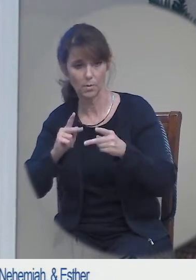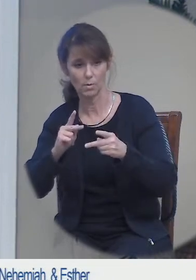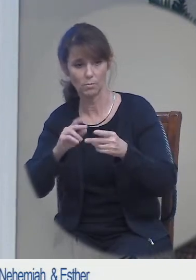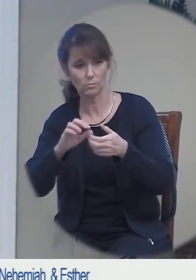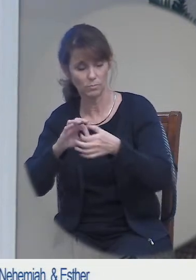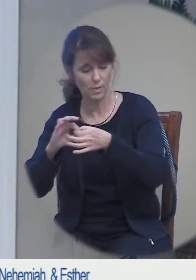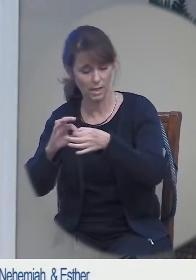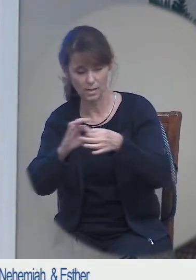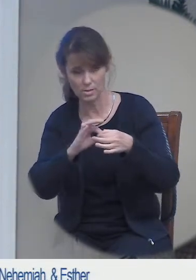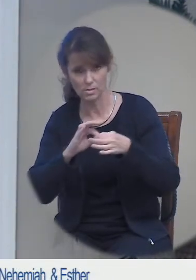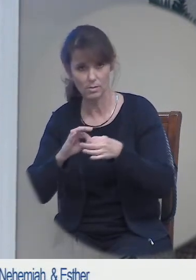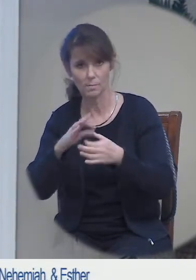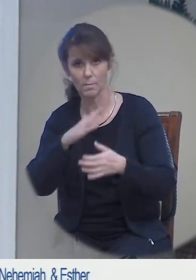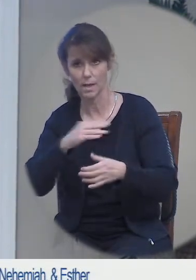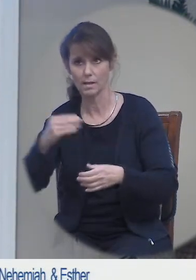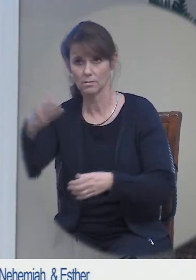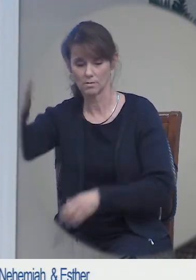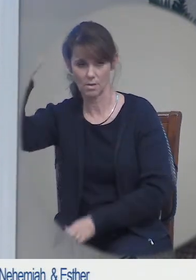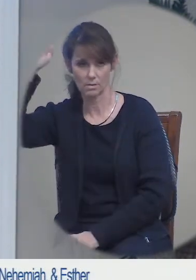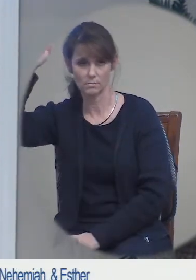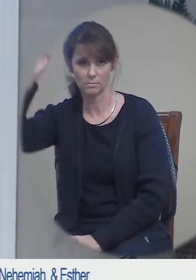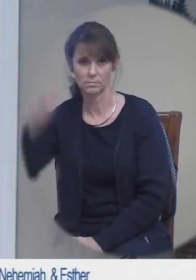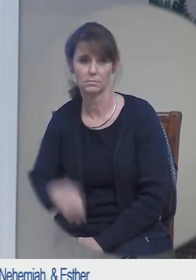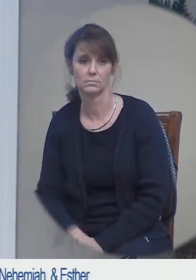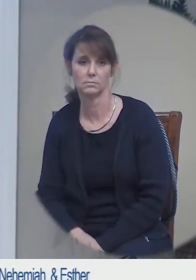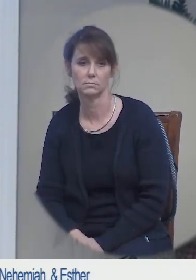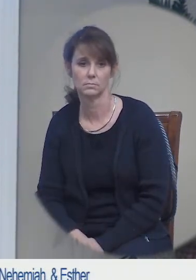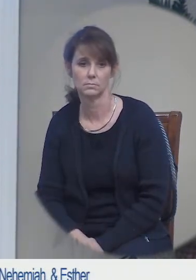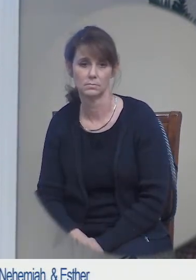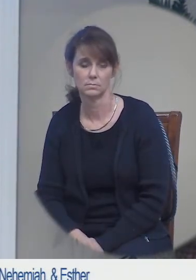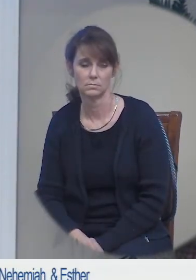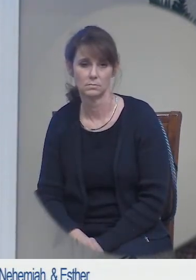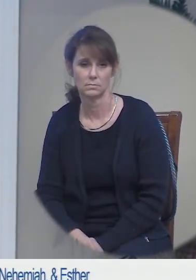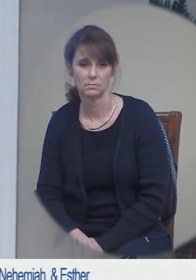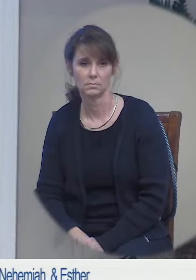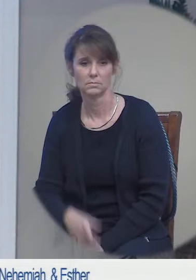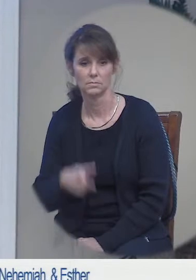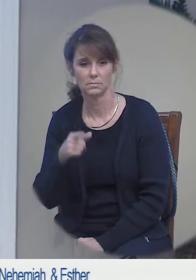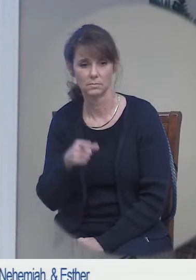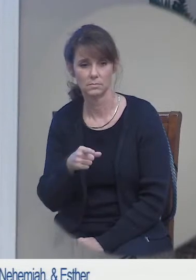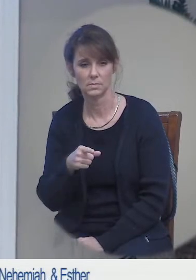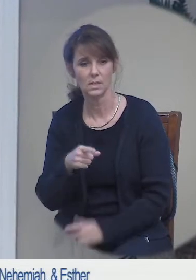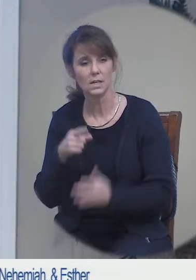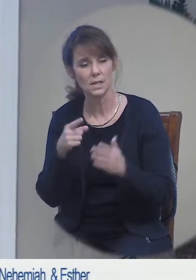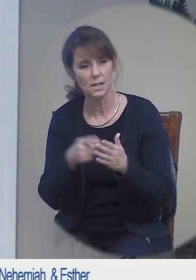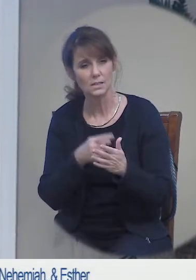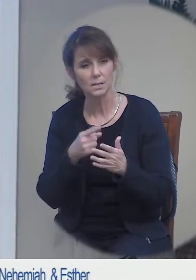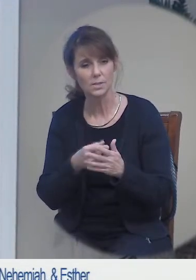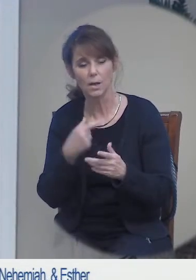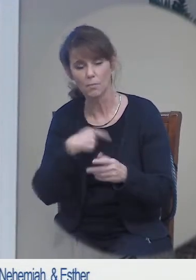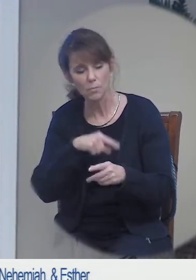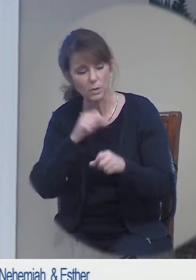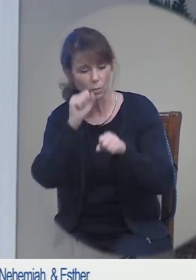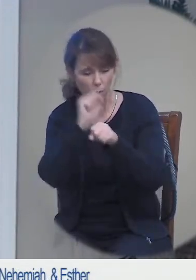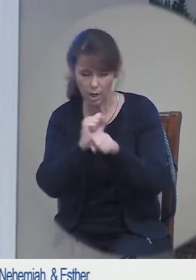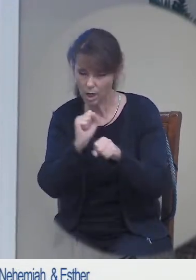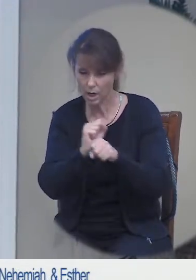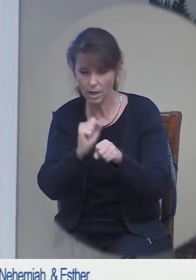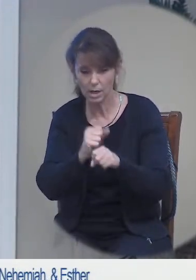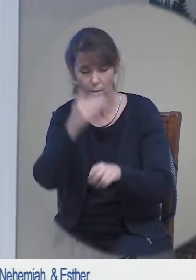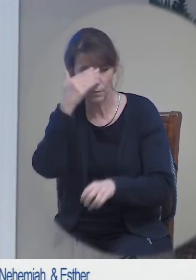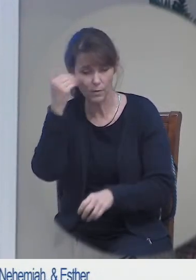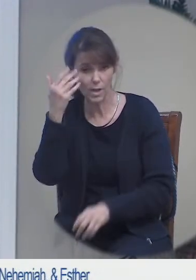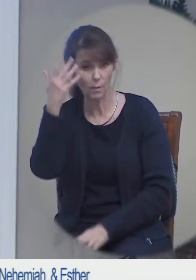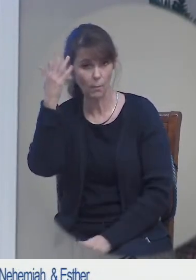then we get involved in the task itself and all the details and the minutia and the work, and we forget why we're doing it. Chapter